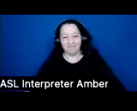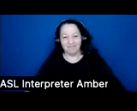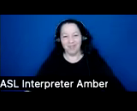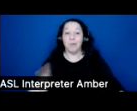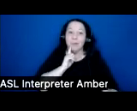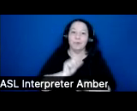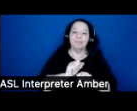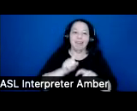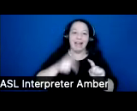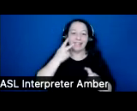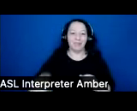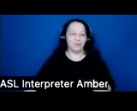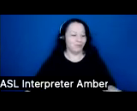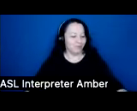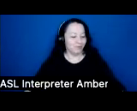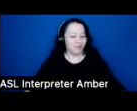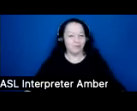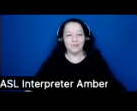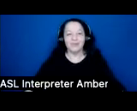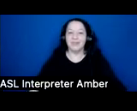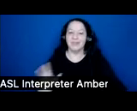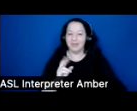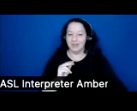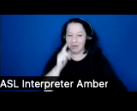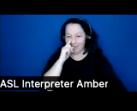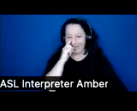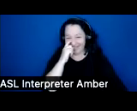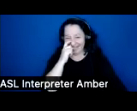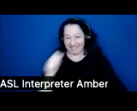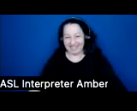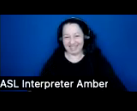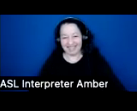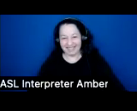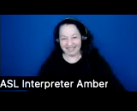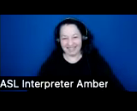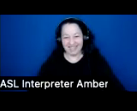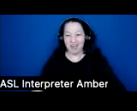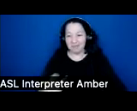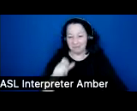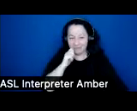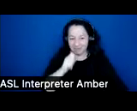I pinned you. Is that the same thing? No,